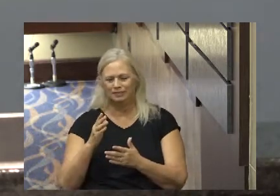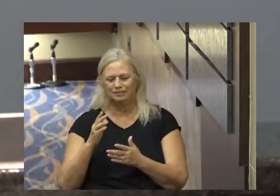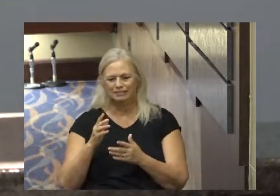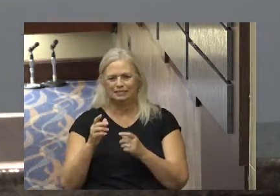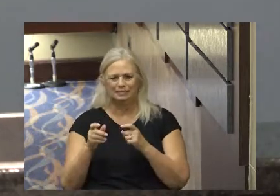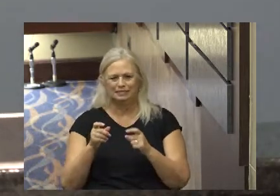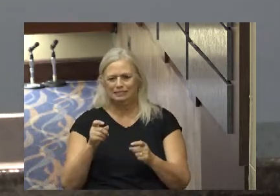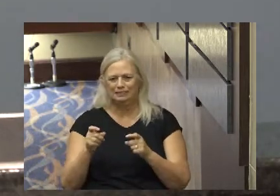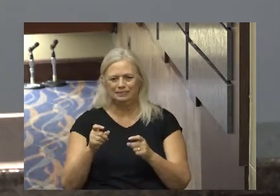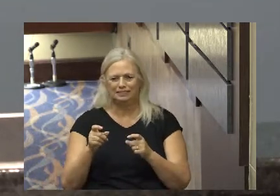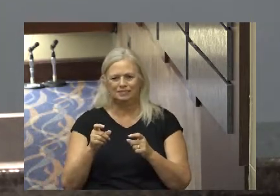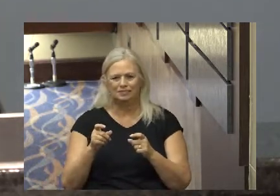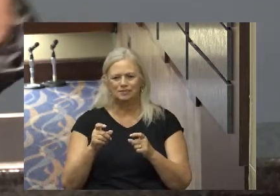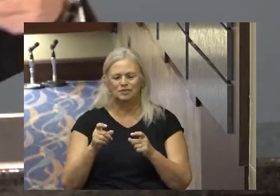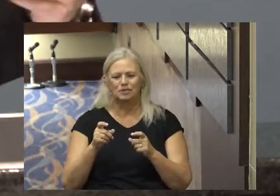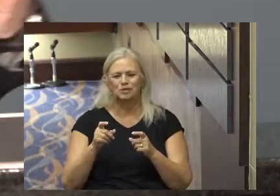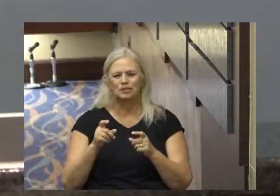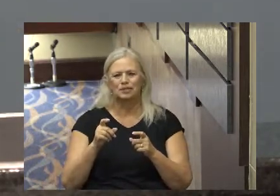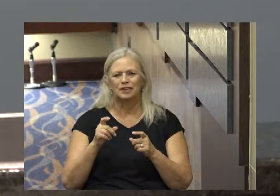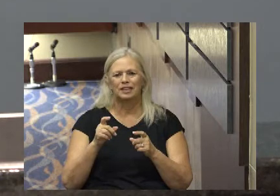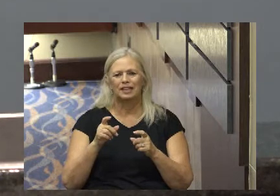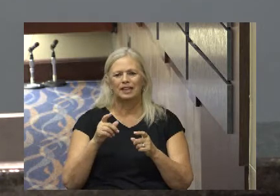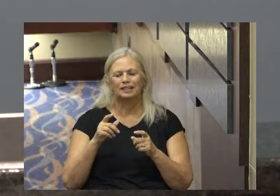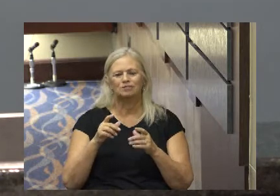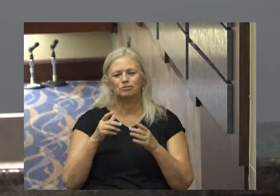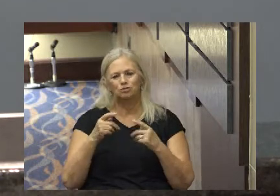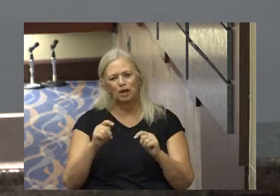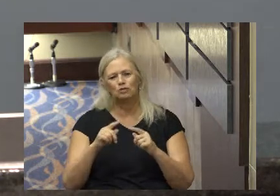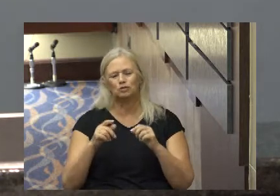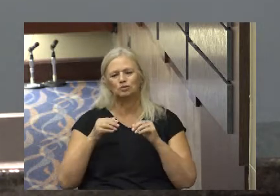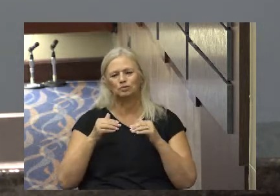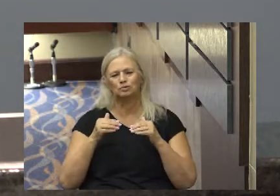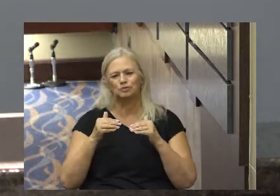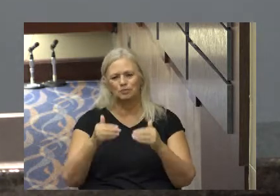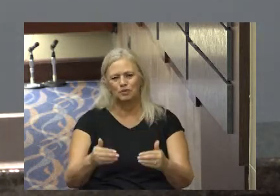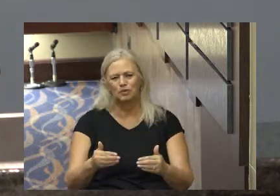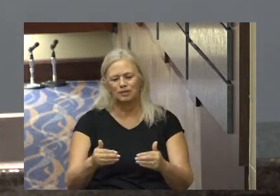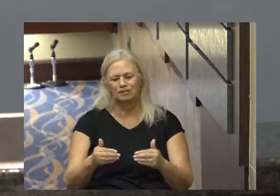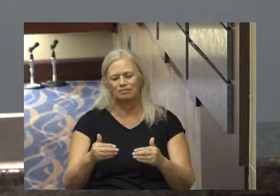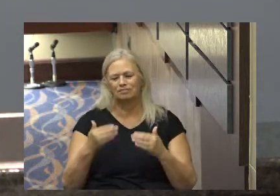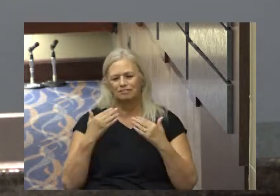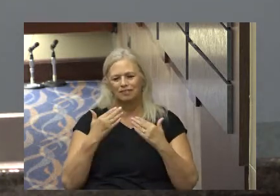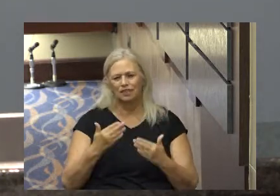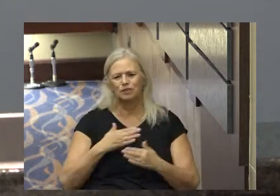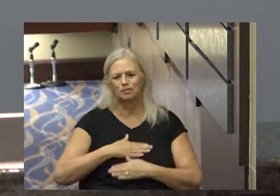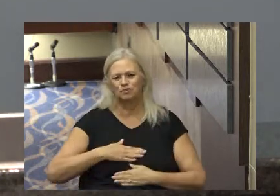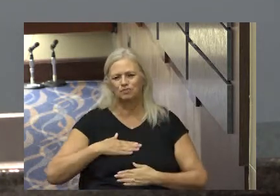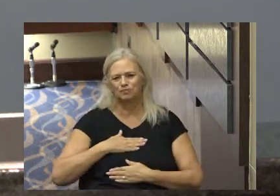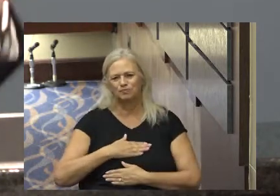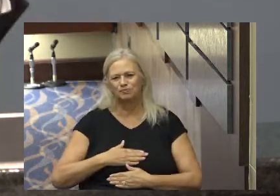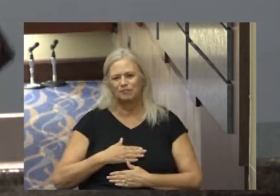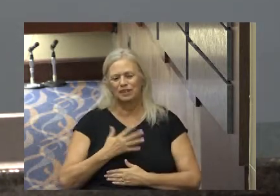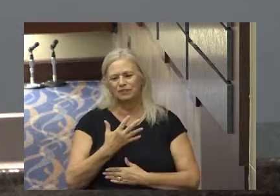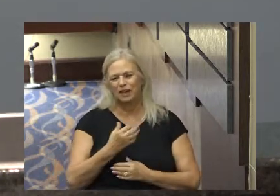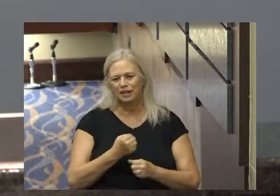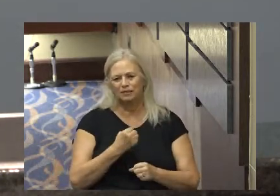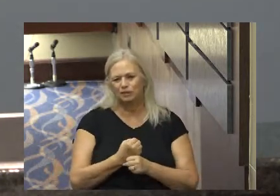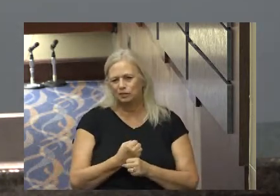and moving forward, which I really appreciate. So Bradley, it's 5 years. Let's do